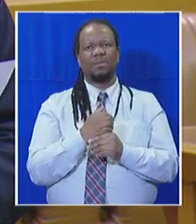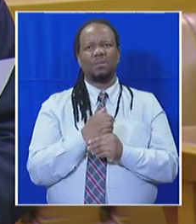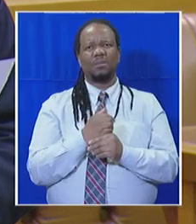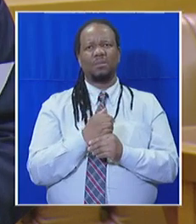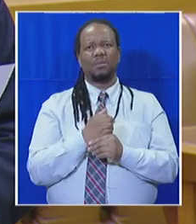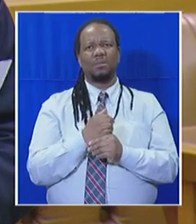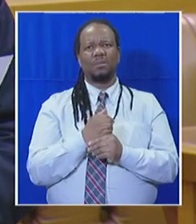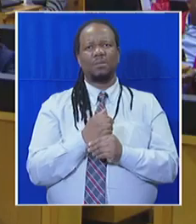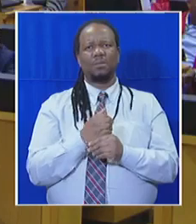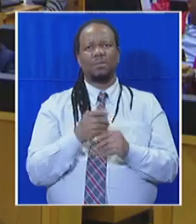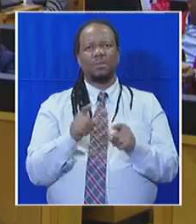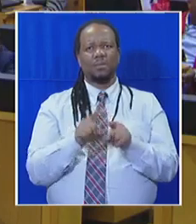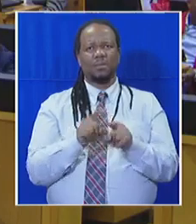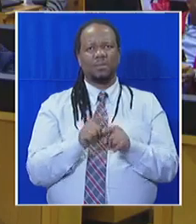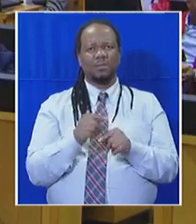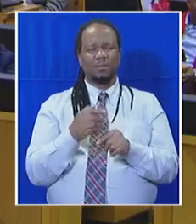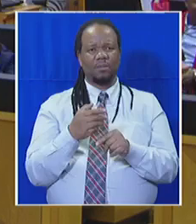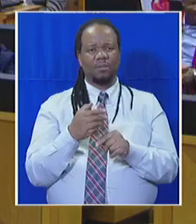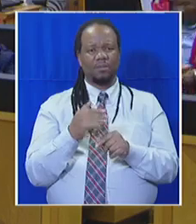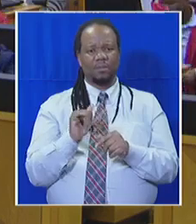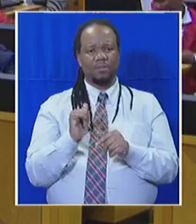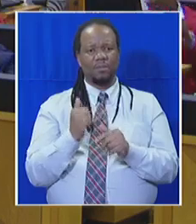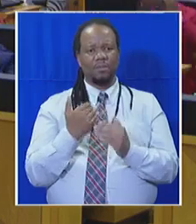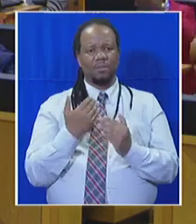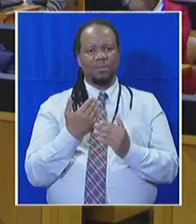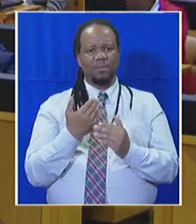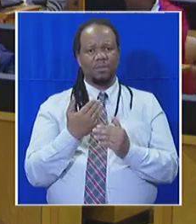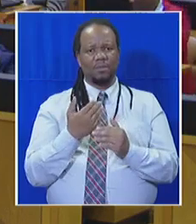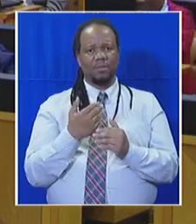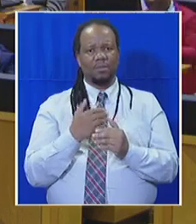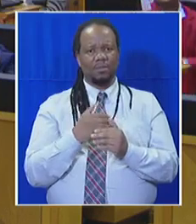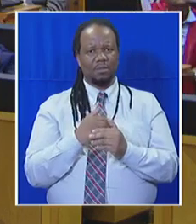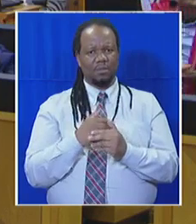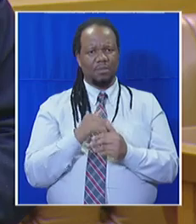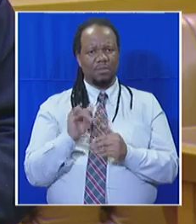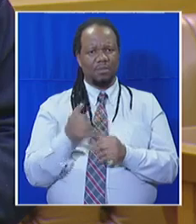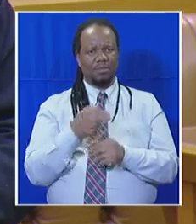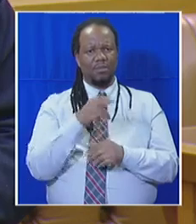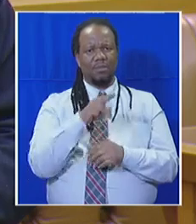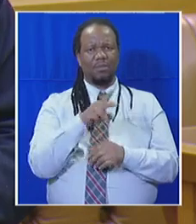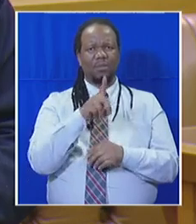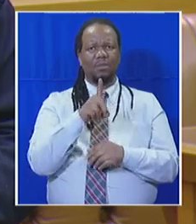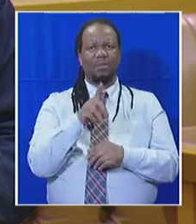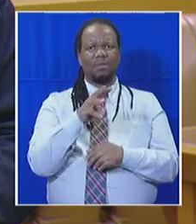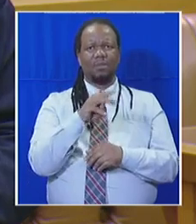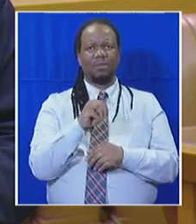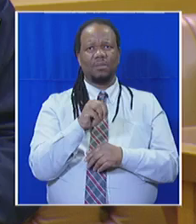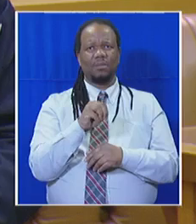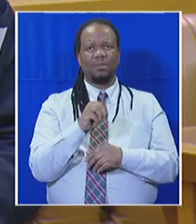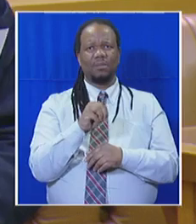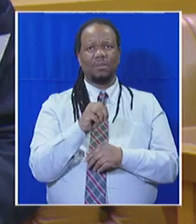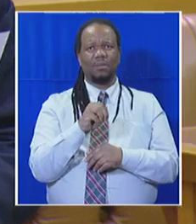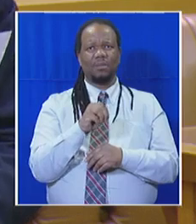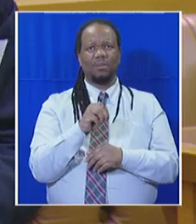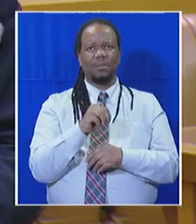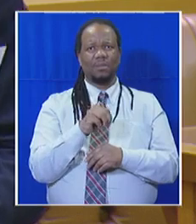Grant me atonement. I move on behalf of the United Democratic Movement that at its next sitting... Order,